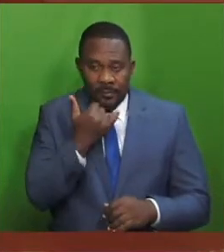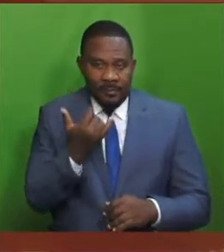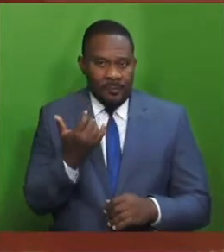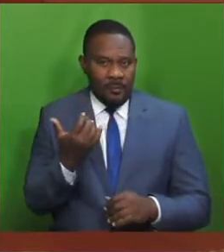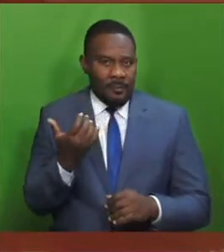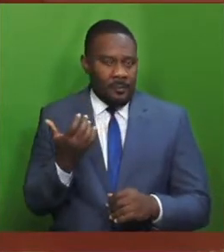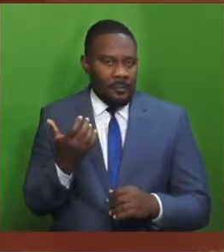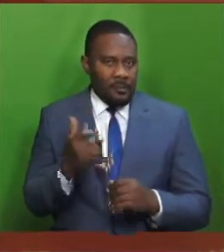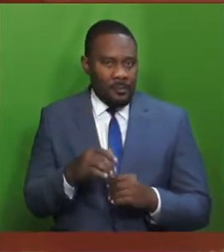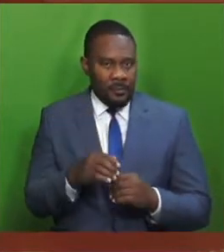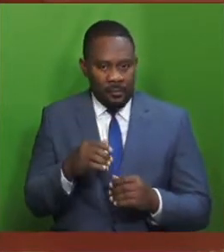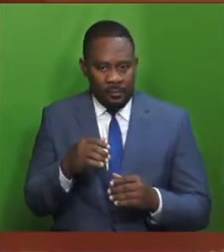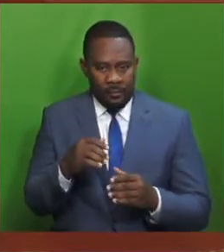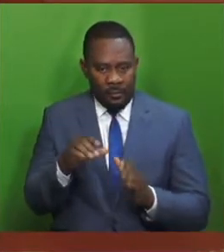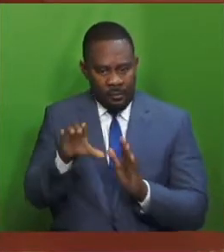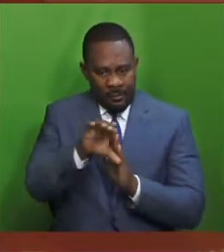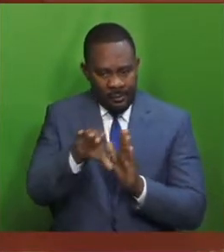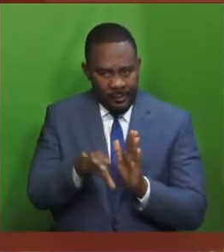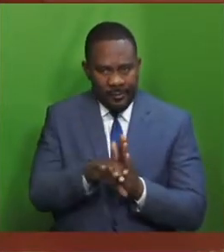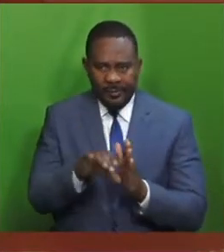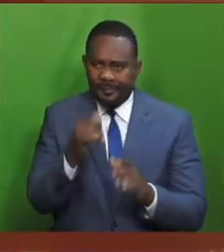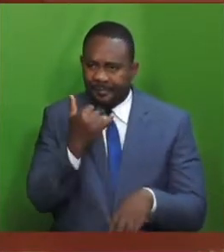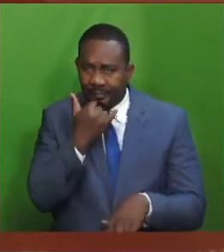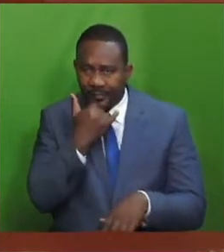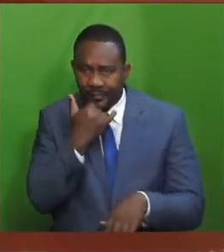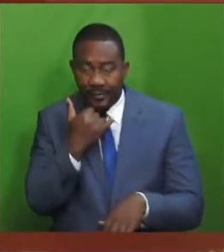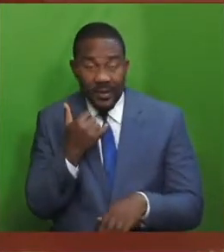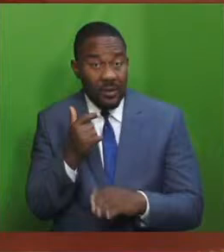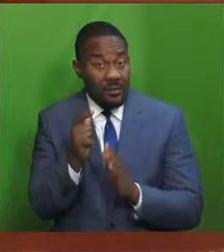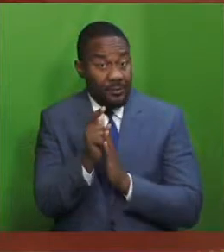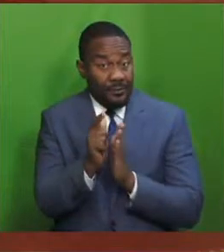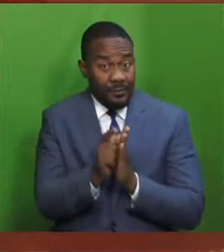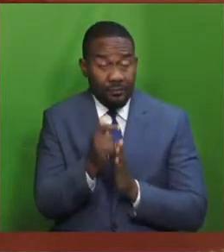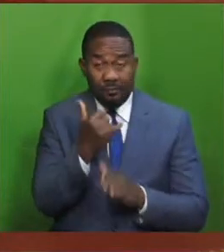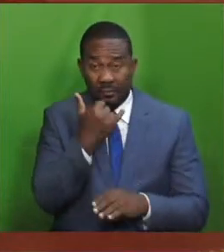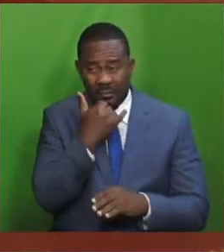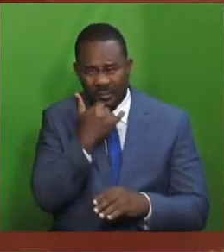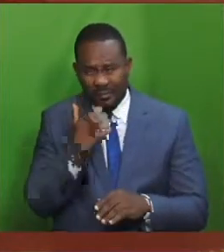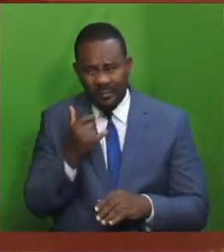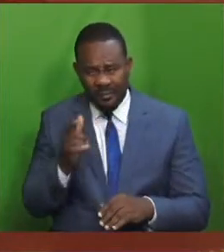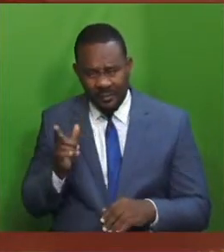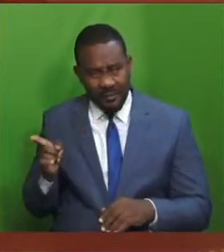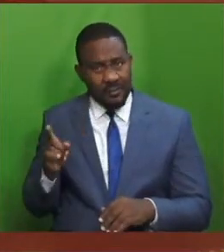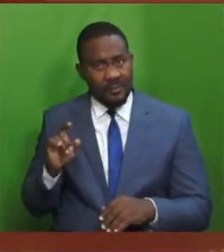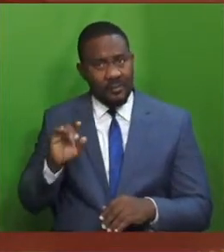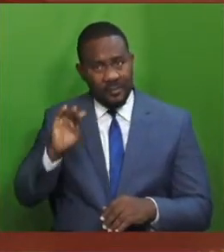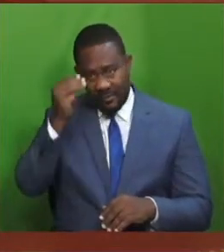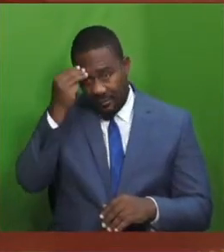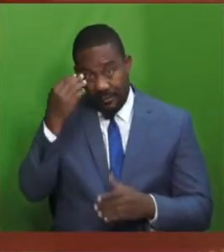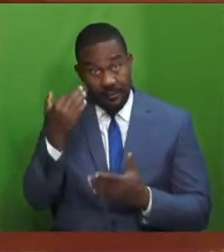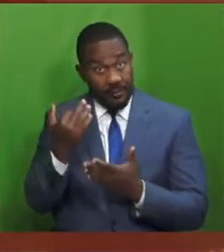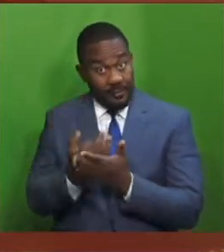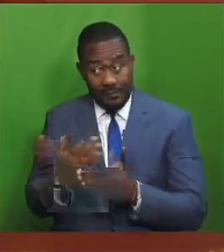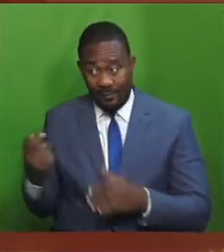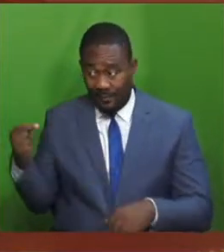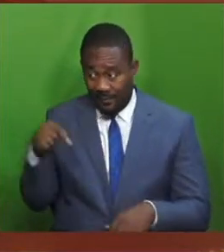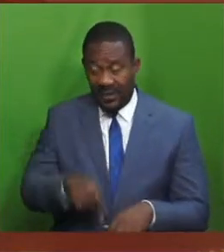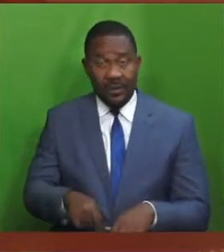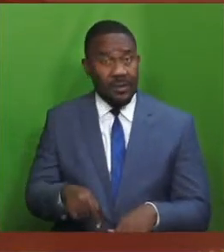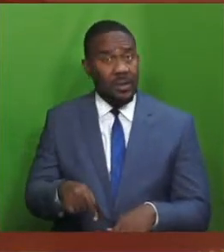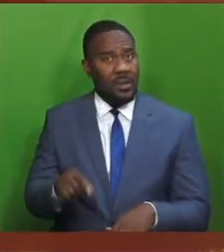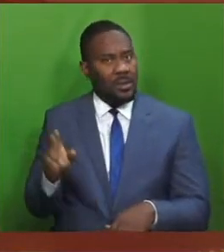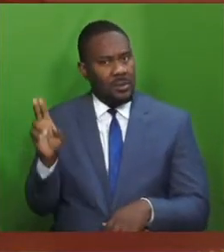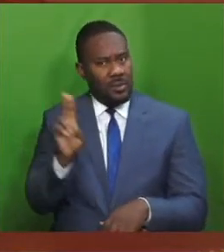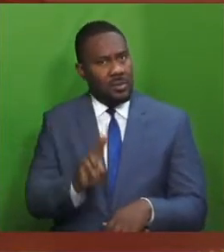and legally to use a statement to seek to amend portions of the Appropriation Act as